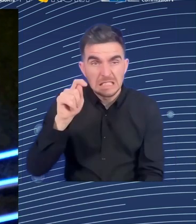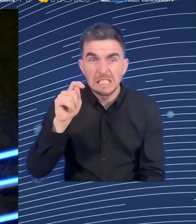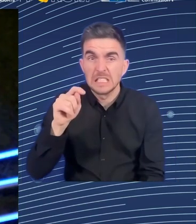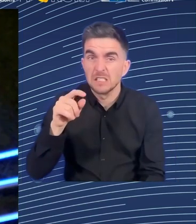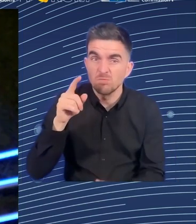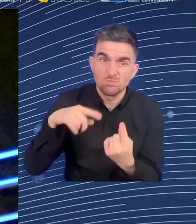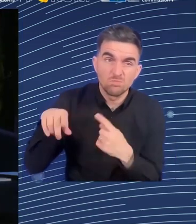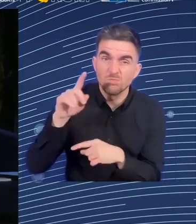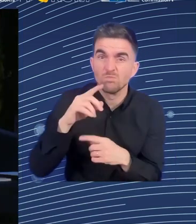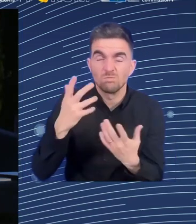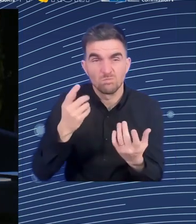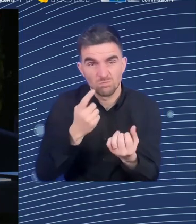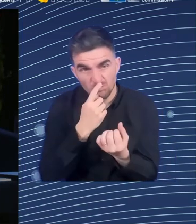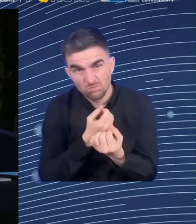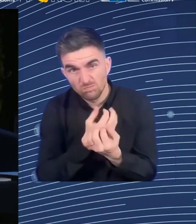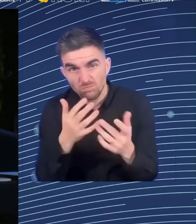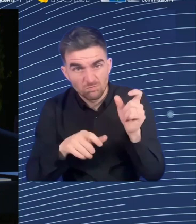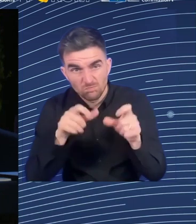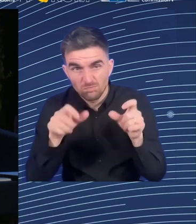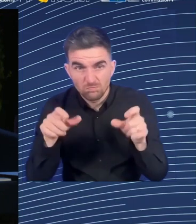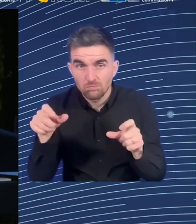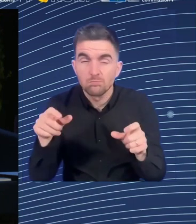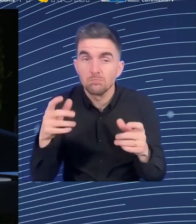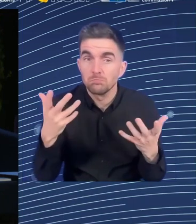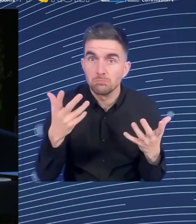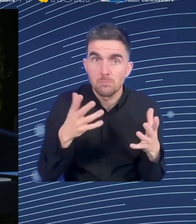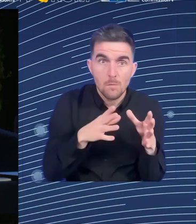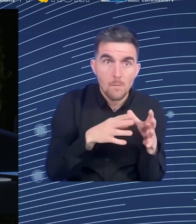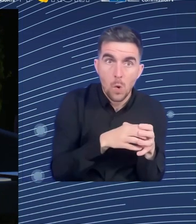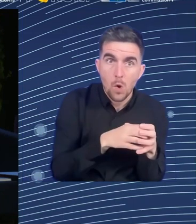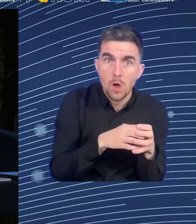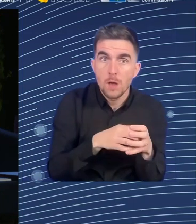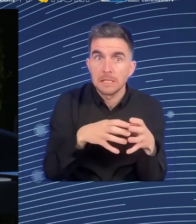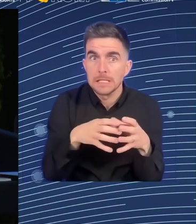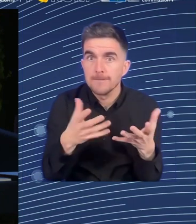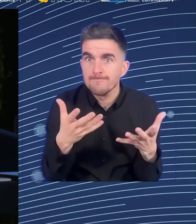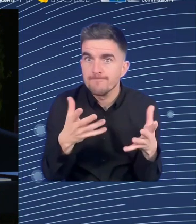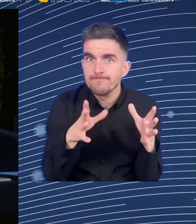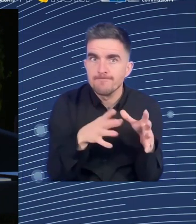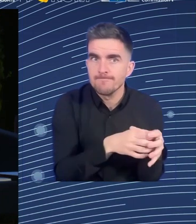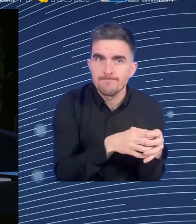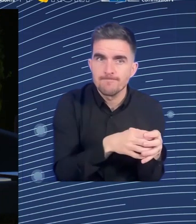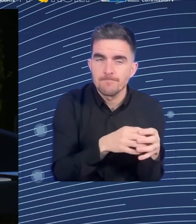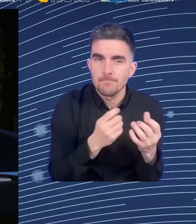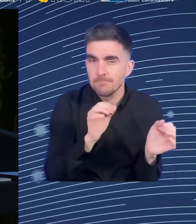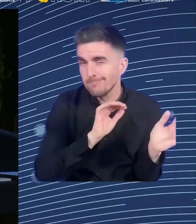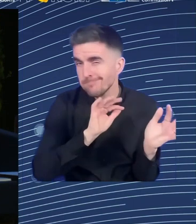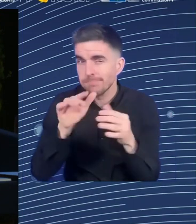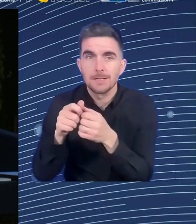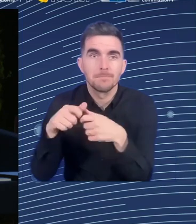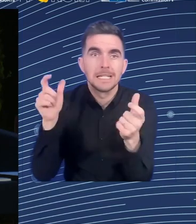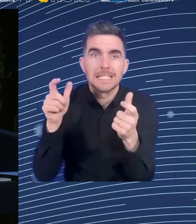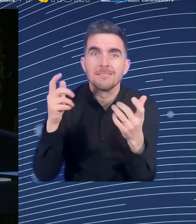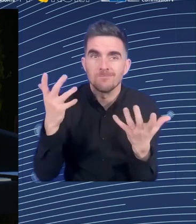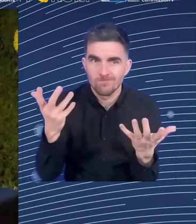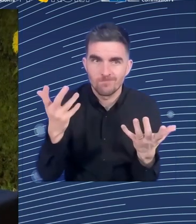skill shortage. But there could be other reasons as well. It could be frictional problems or labor market and institutional